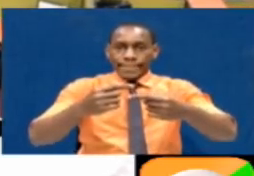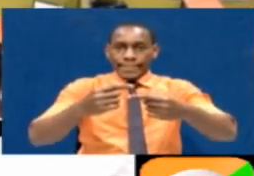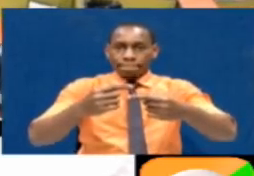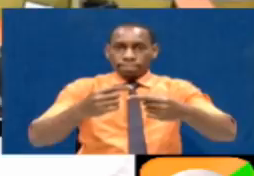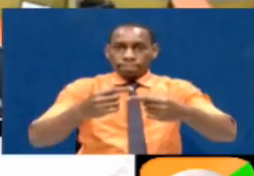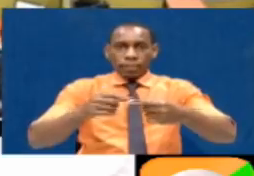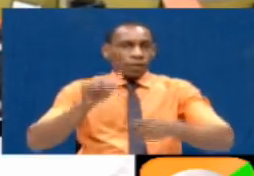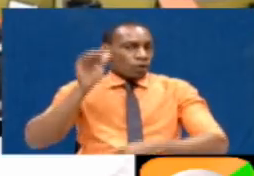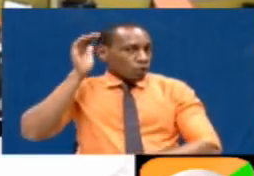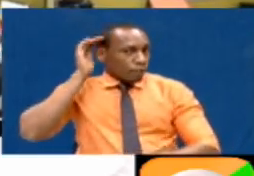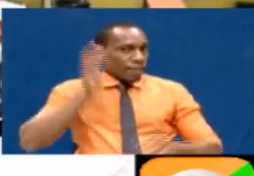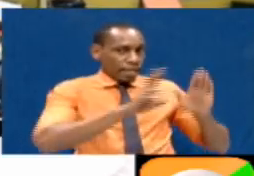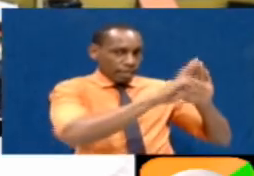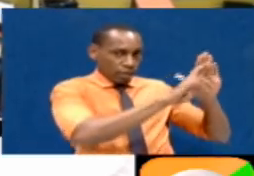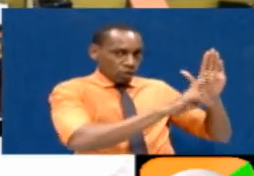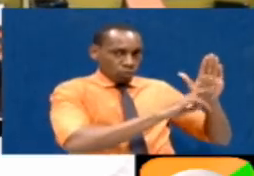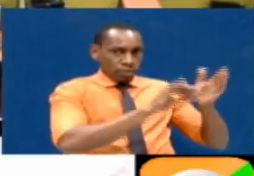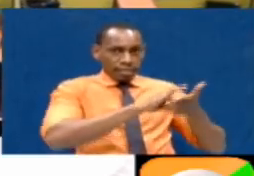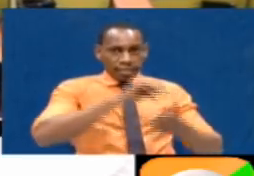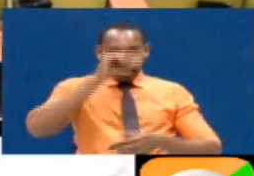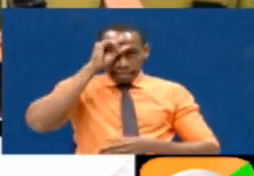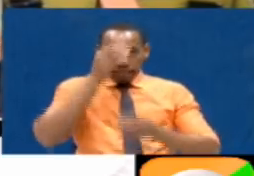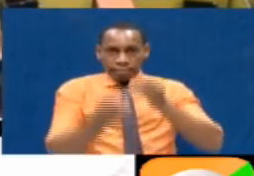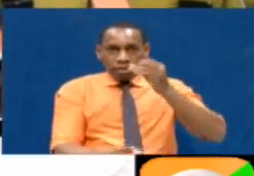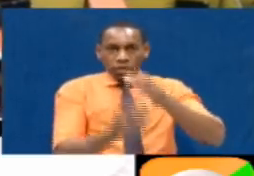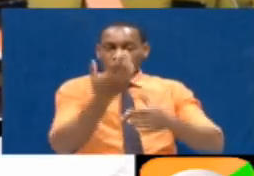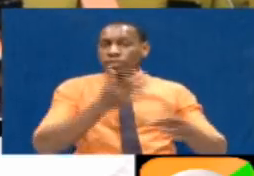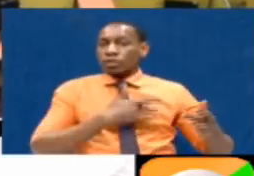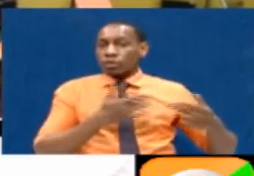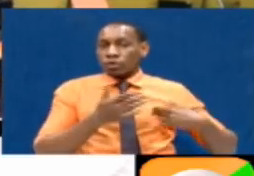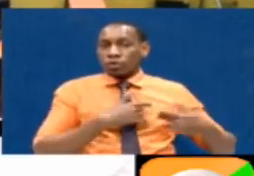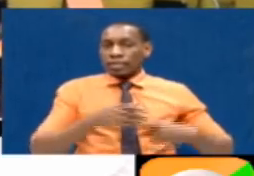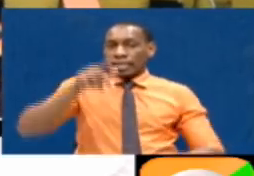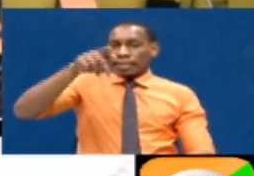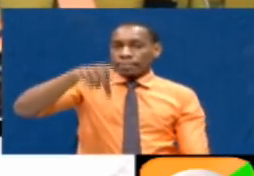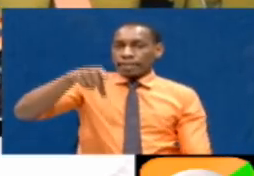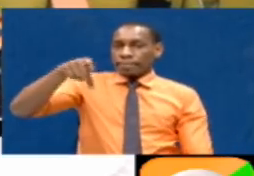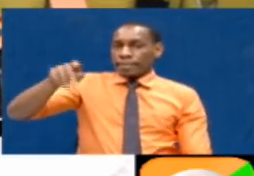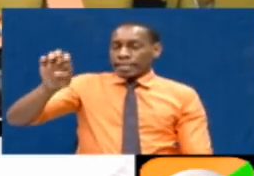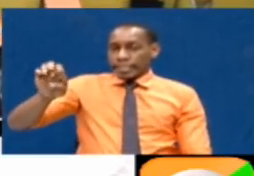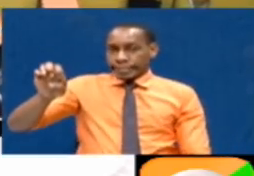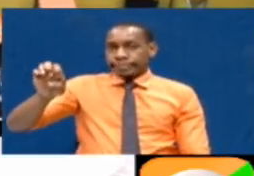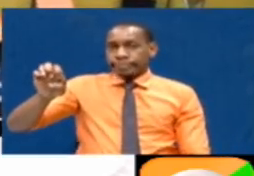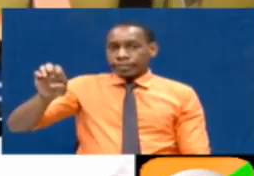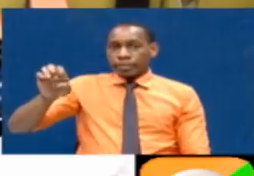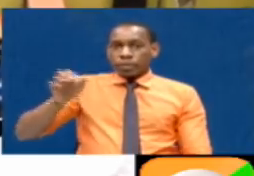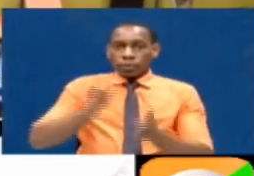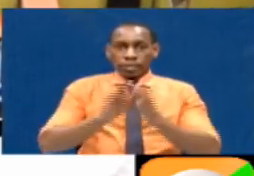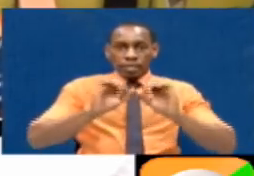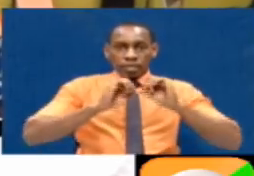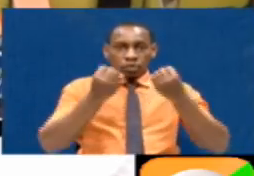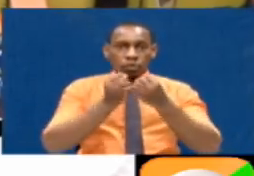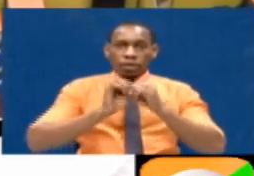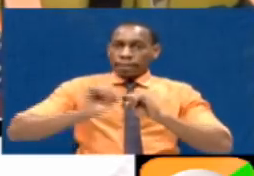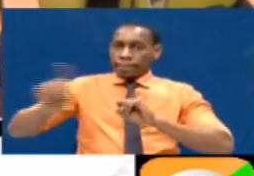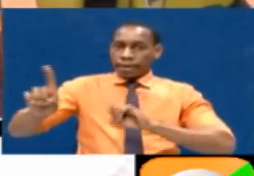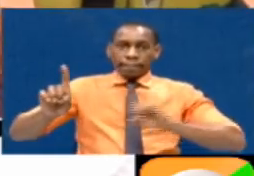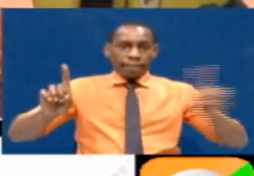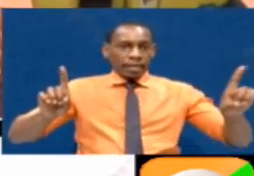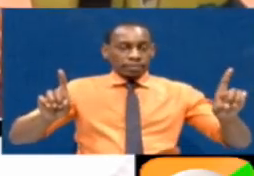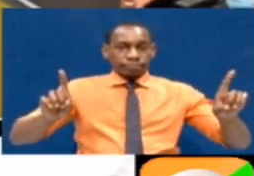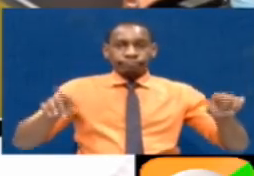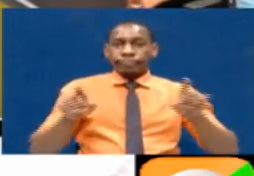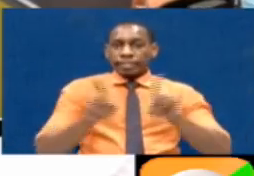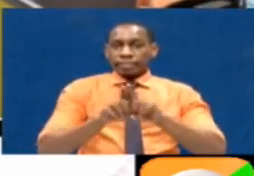to obey the rules that the government has set in terms of PPEs and social distancing